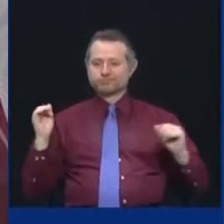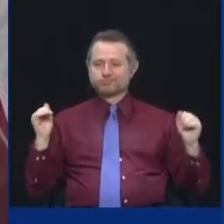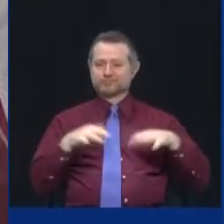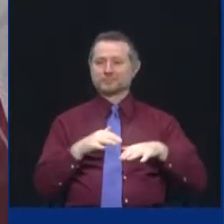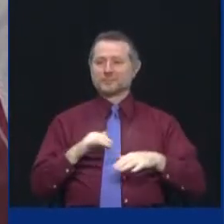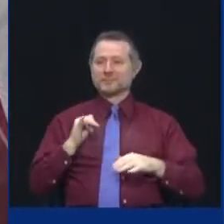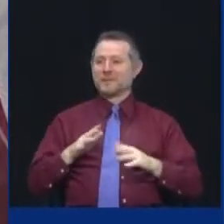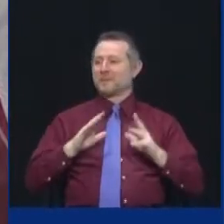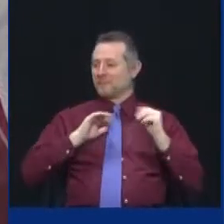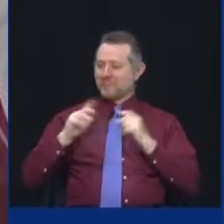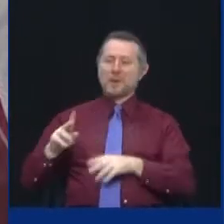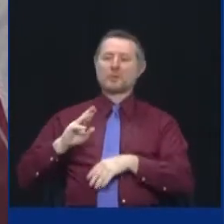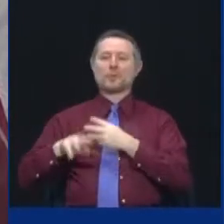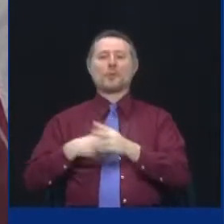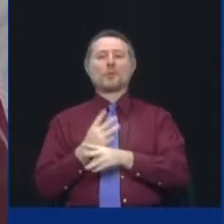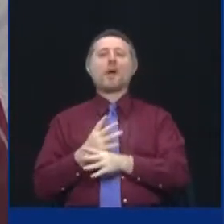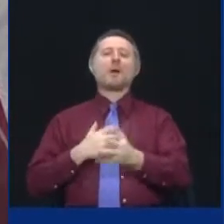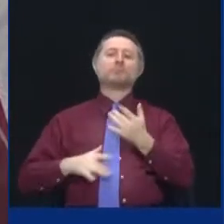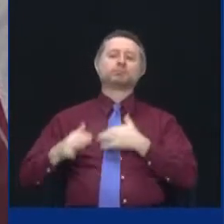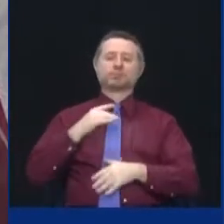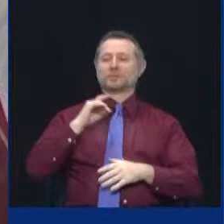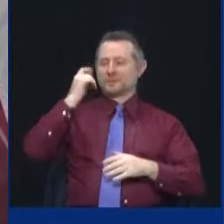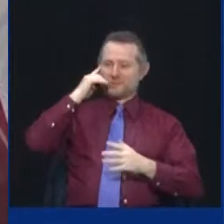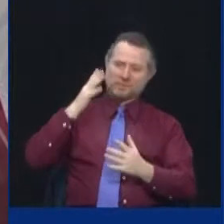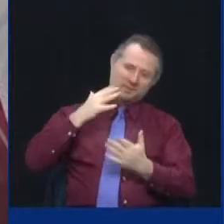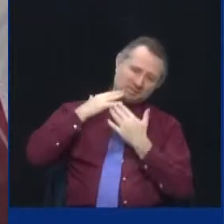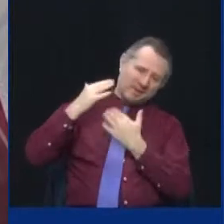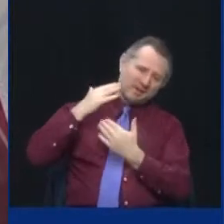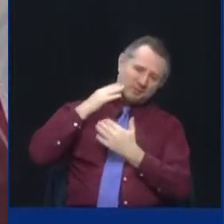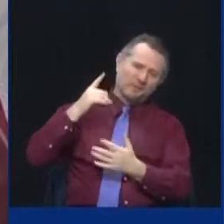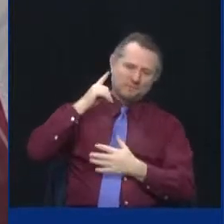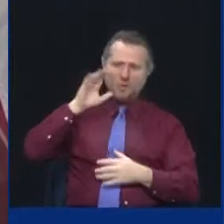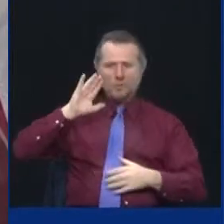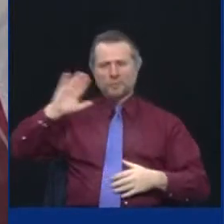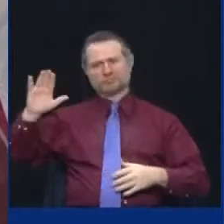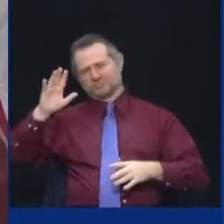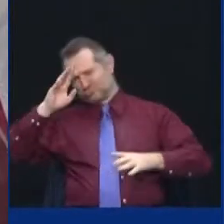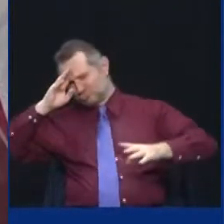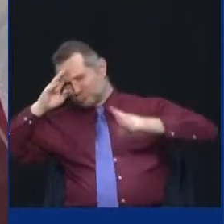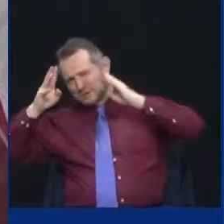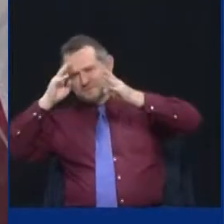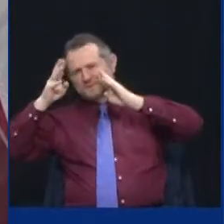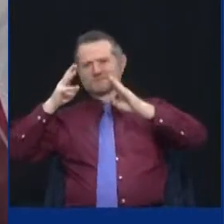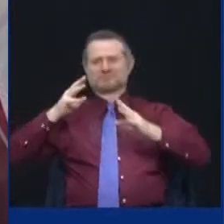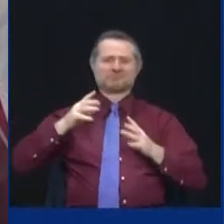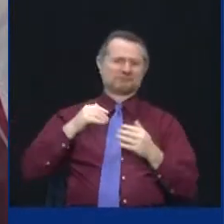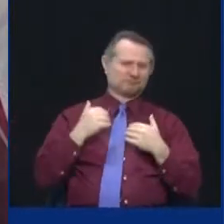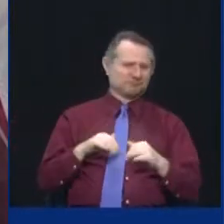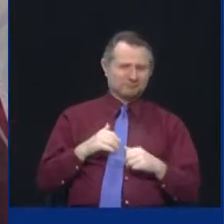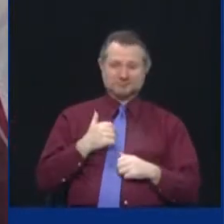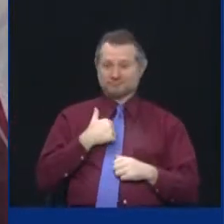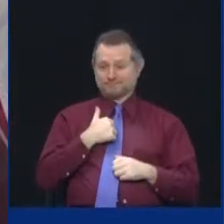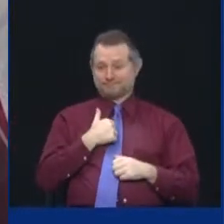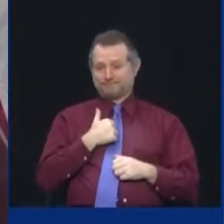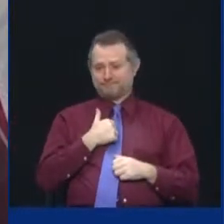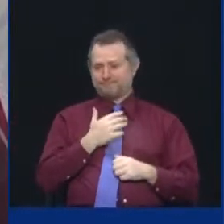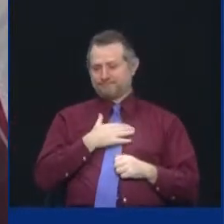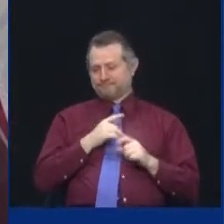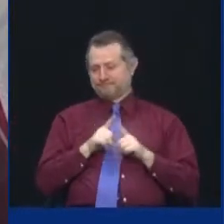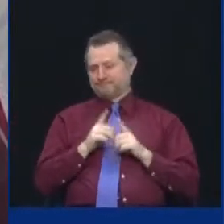lives. And Governor, we want to thank you for this and thank you for your creativity. I'm also